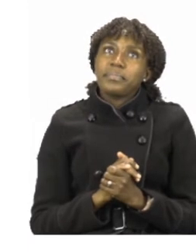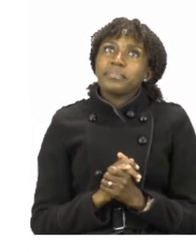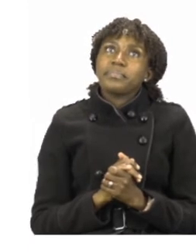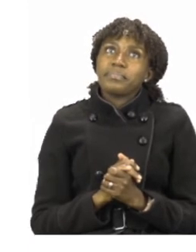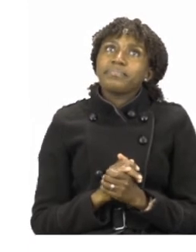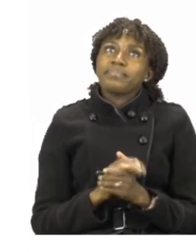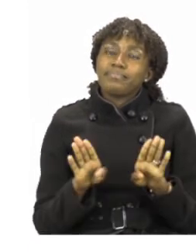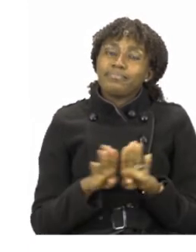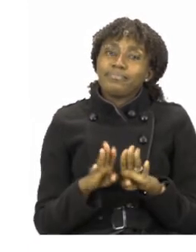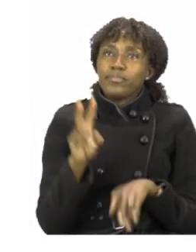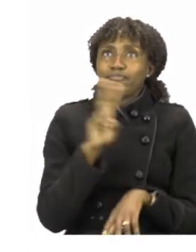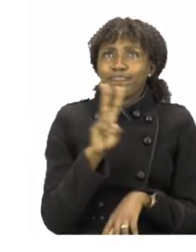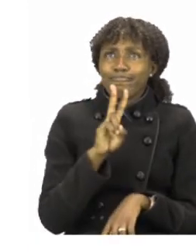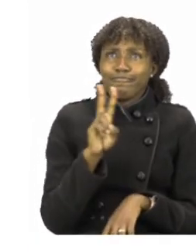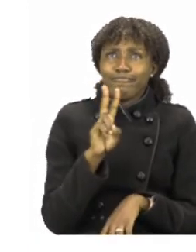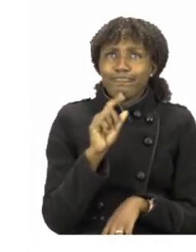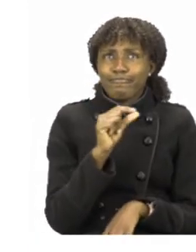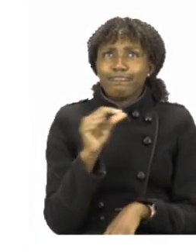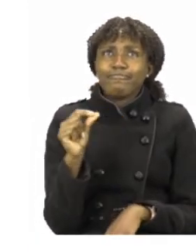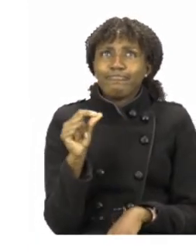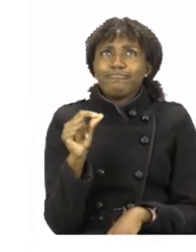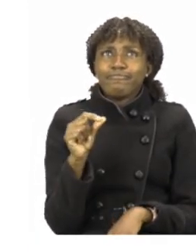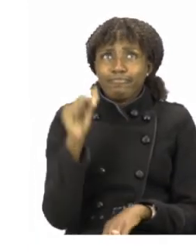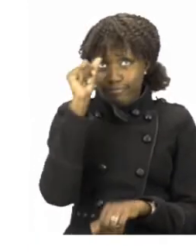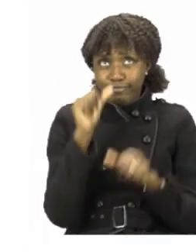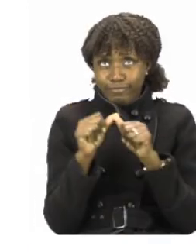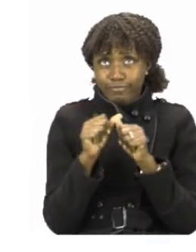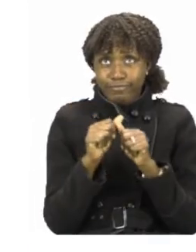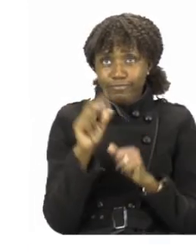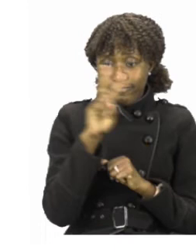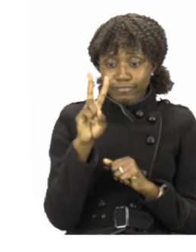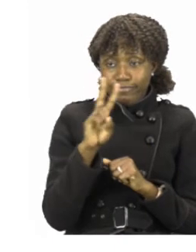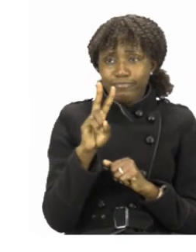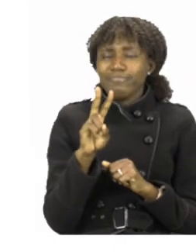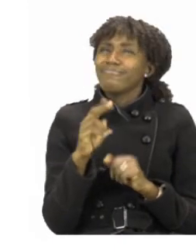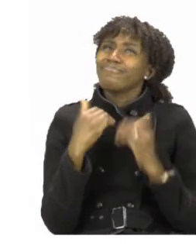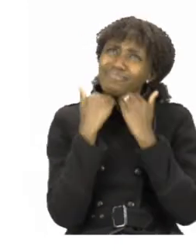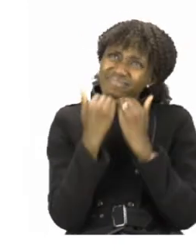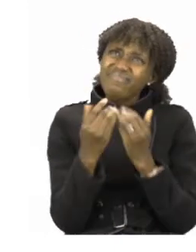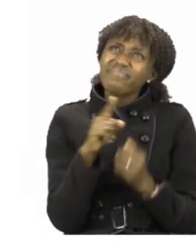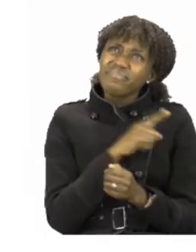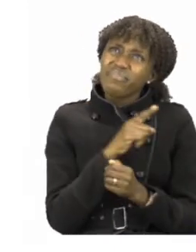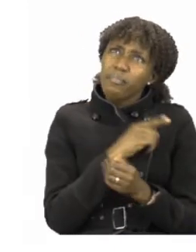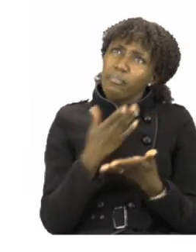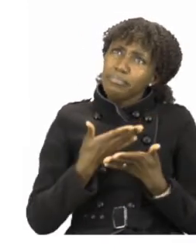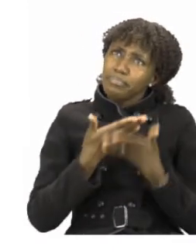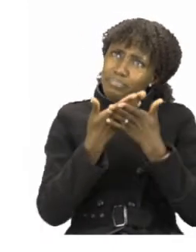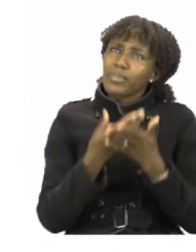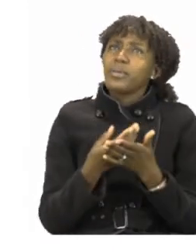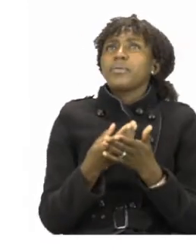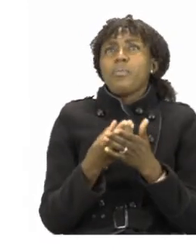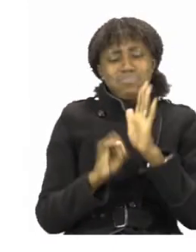our vocabulary words. Remember, vocabulary words are important because they widen our